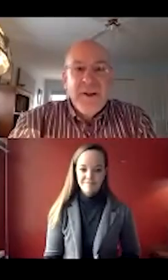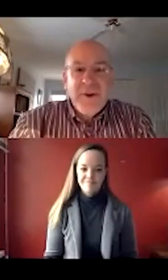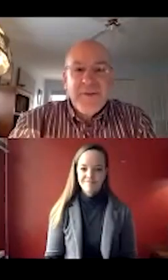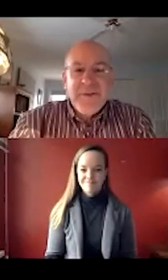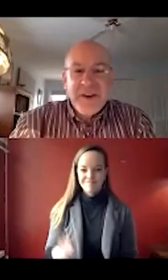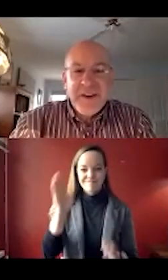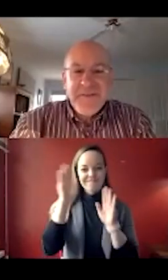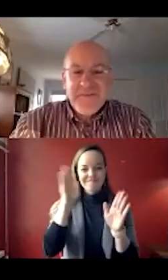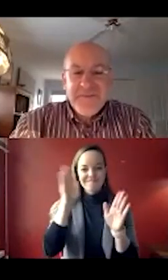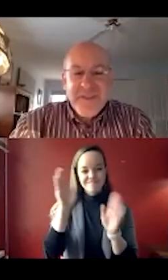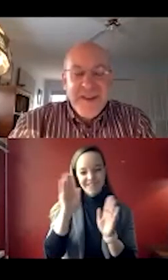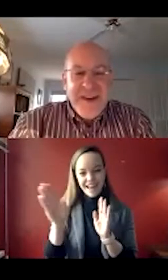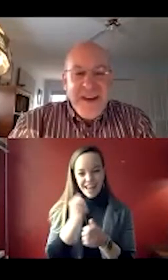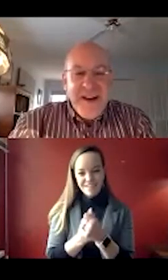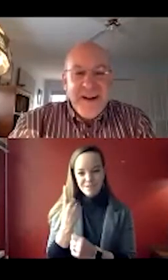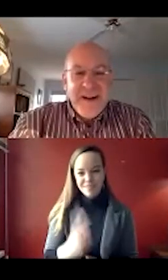Hello, everybody.